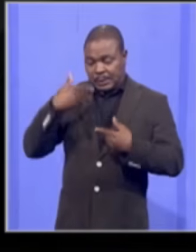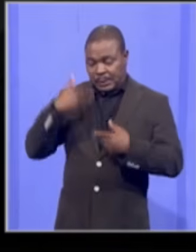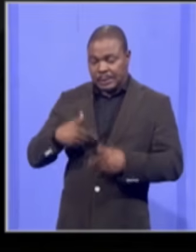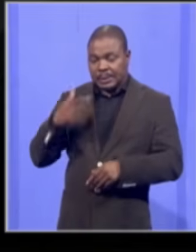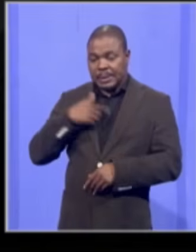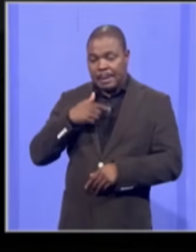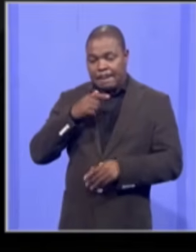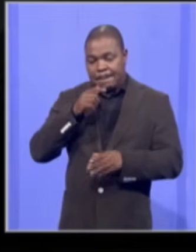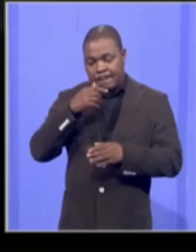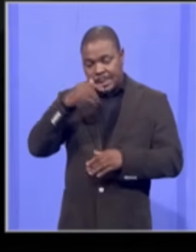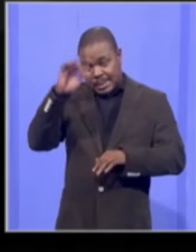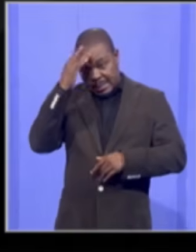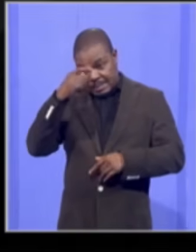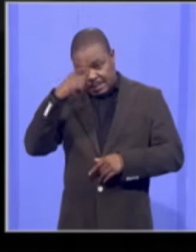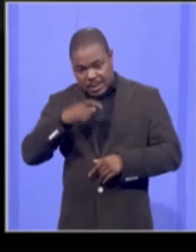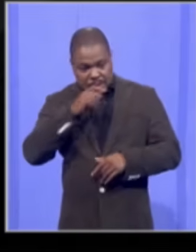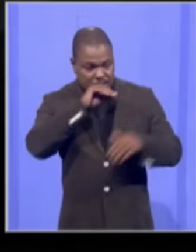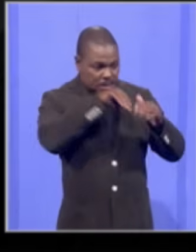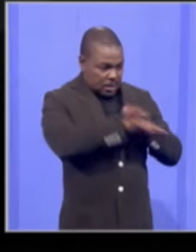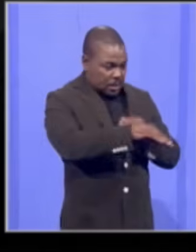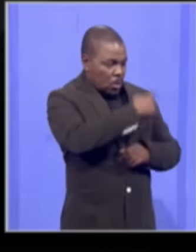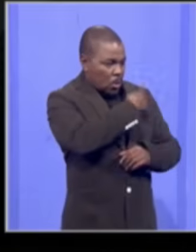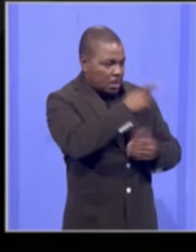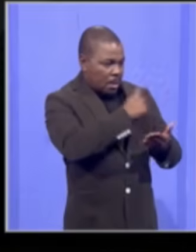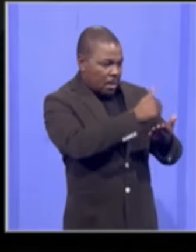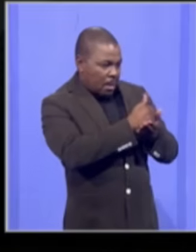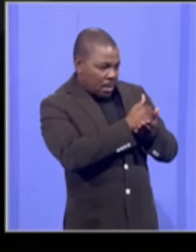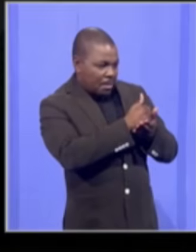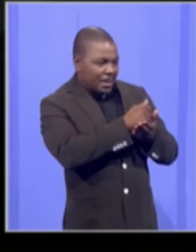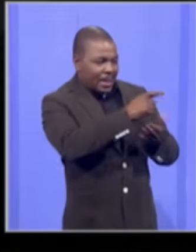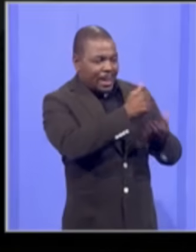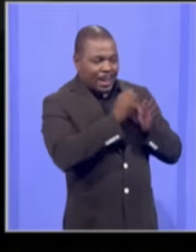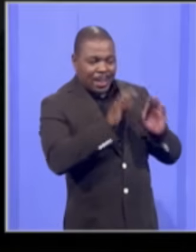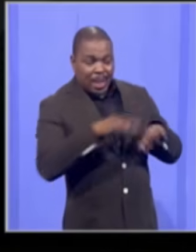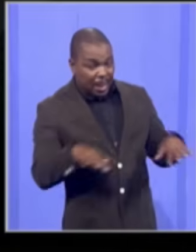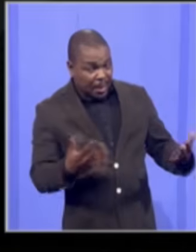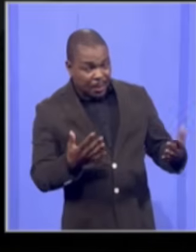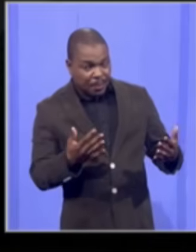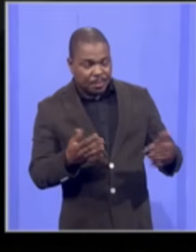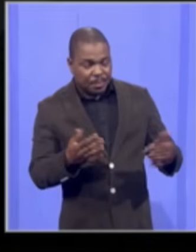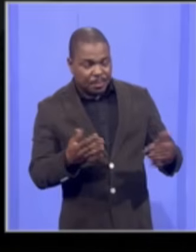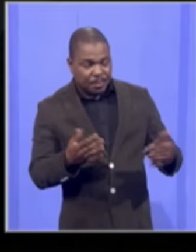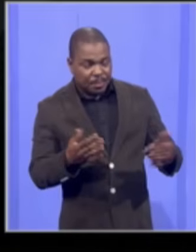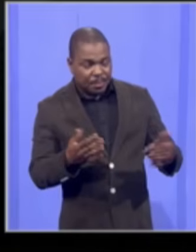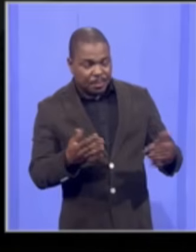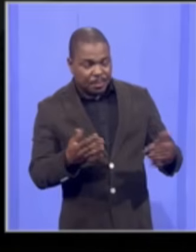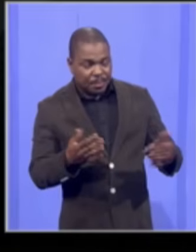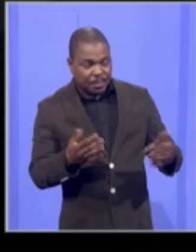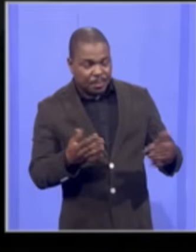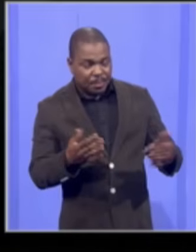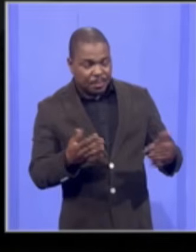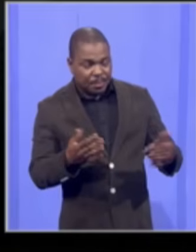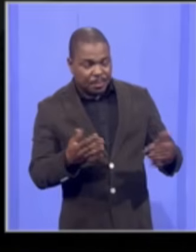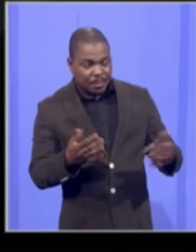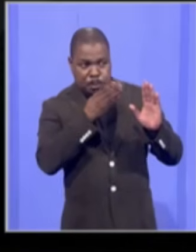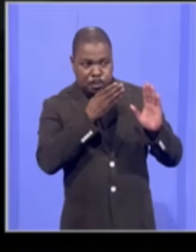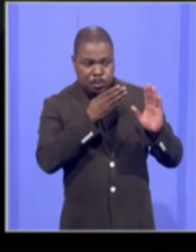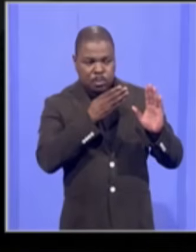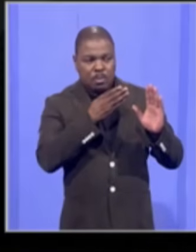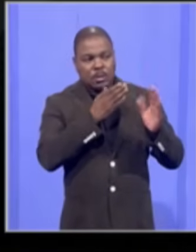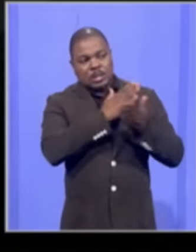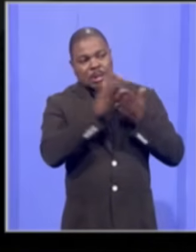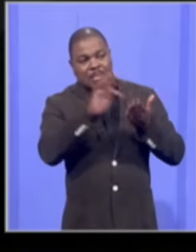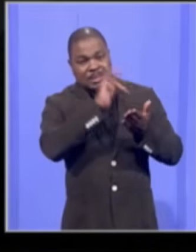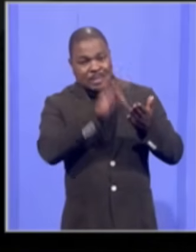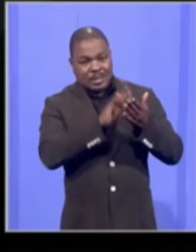sebeletsa ka toka mo kalafong eo ke tlabeng ke robetse ho yona. Hona le leboko so kalafong